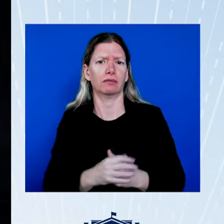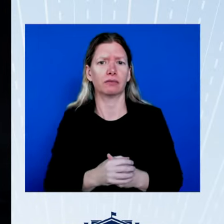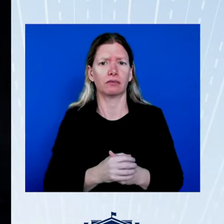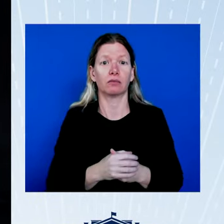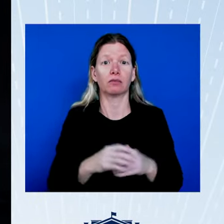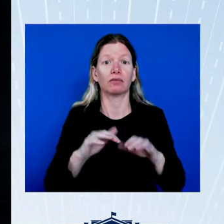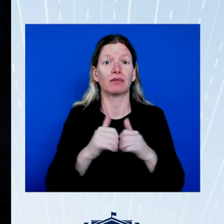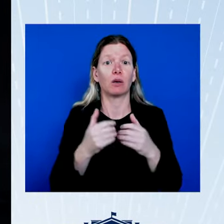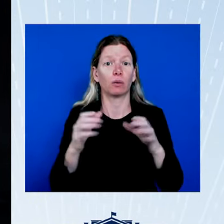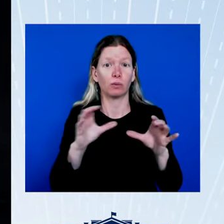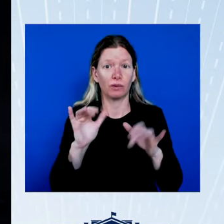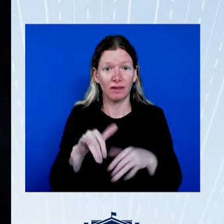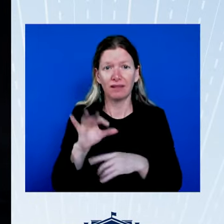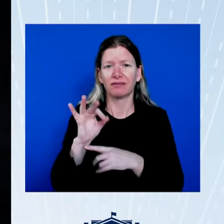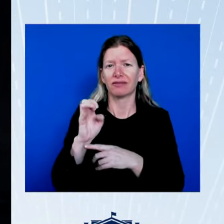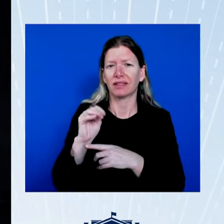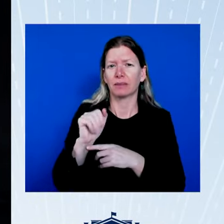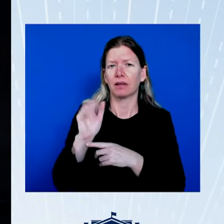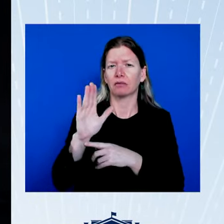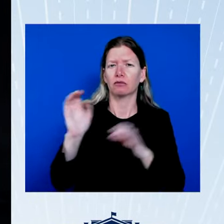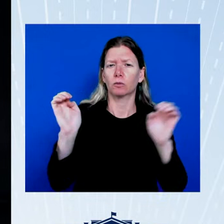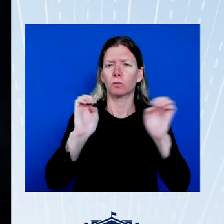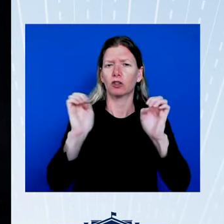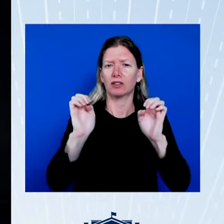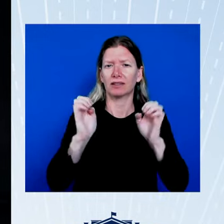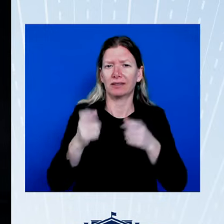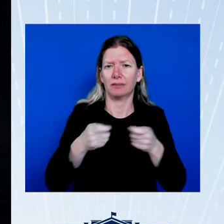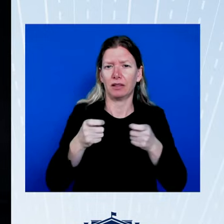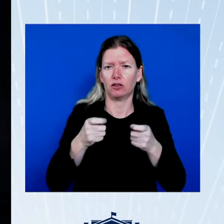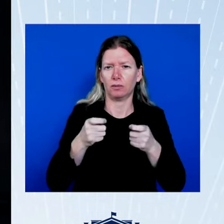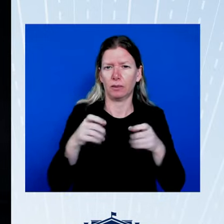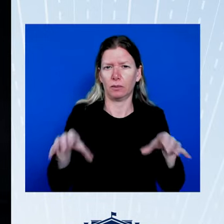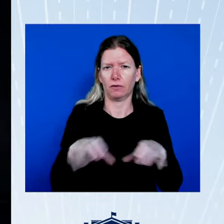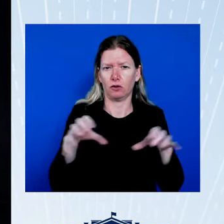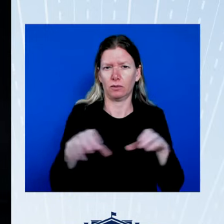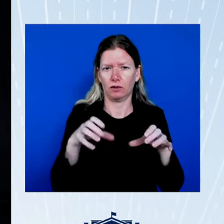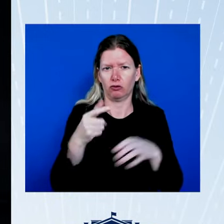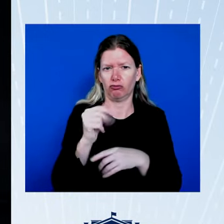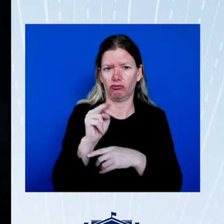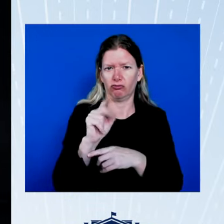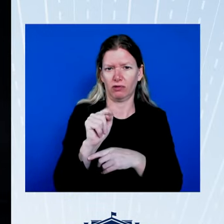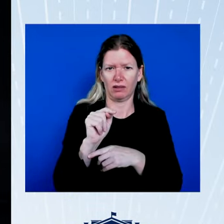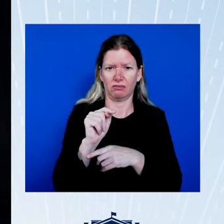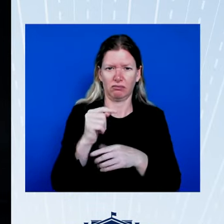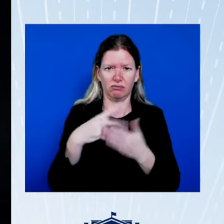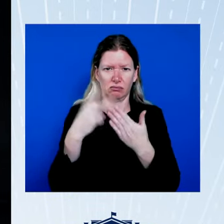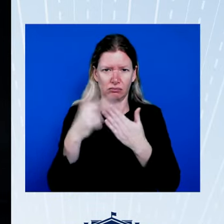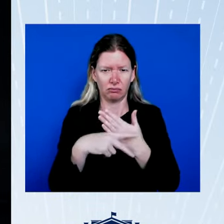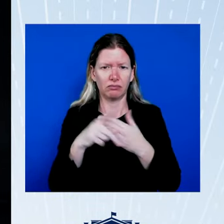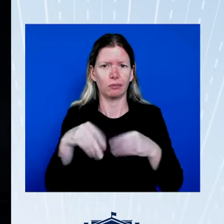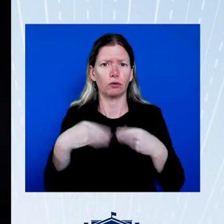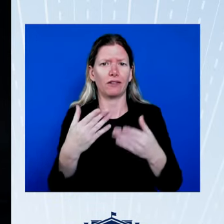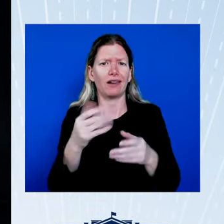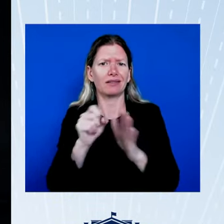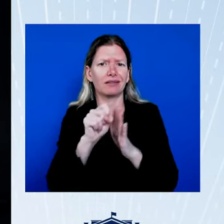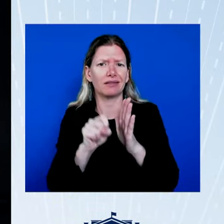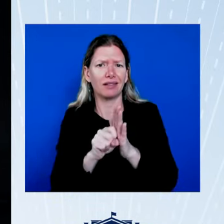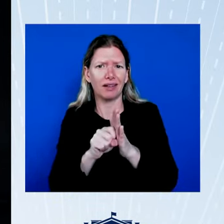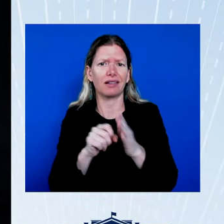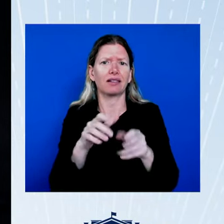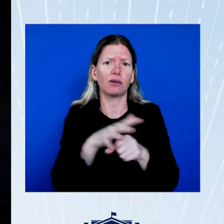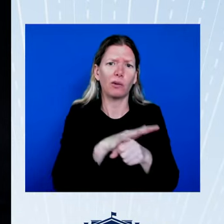Program, which provides state, local, tribal, and territorial emergency management agencies with resources to